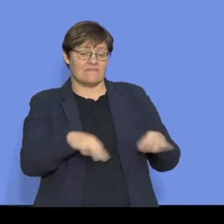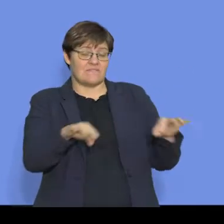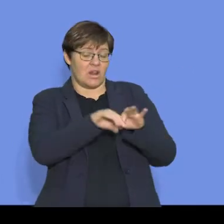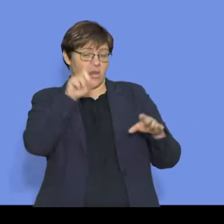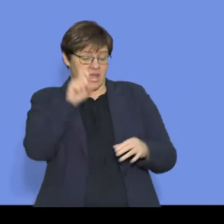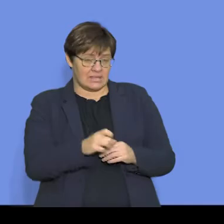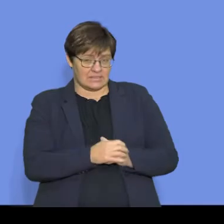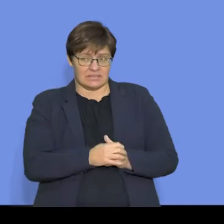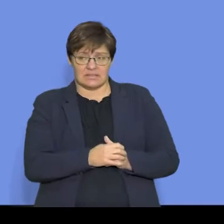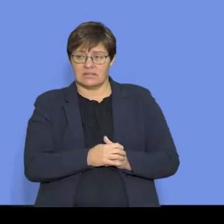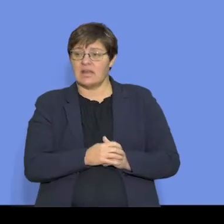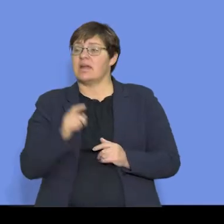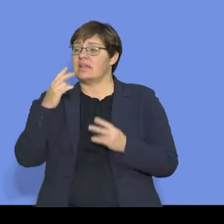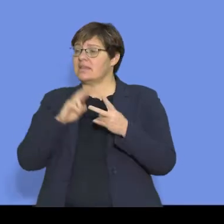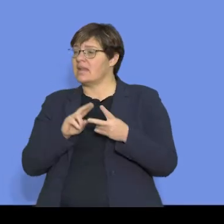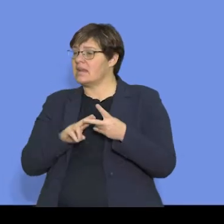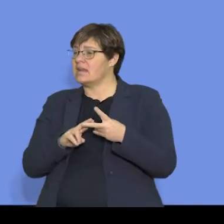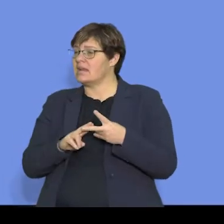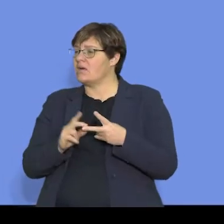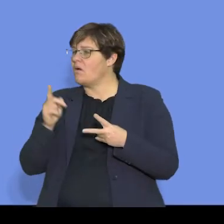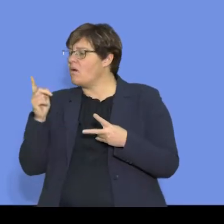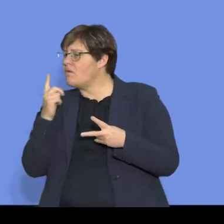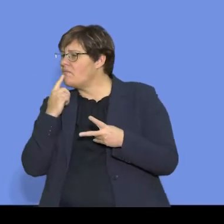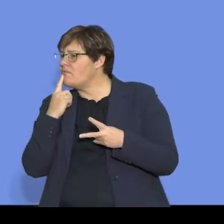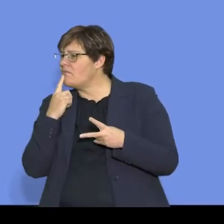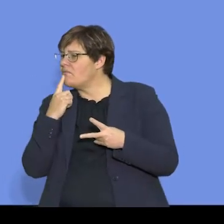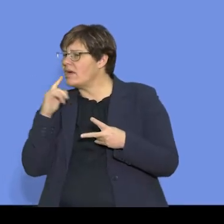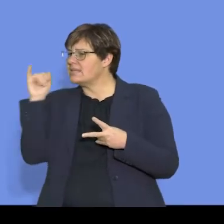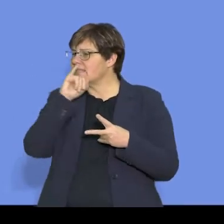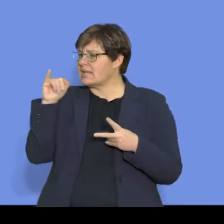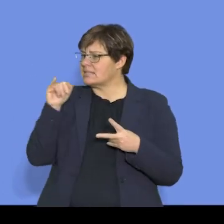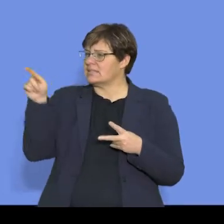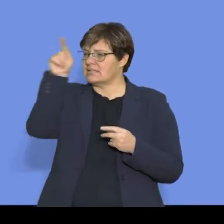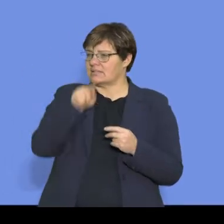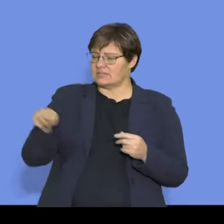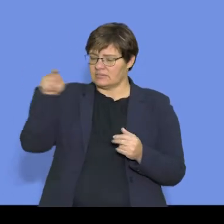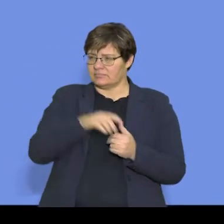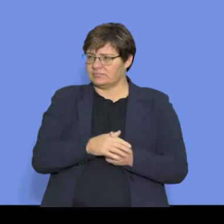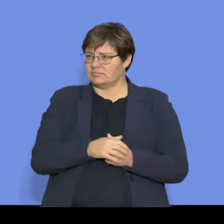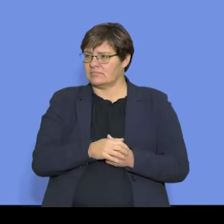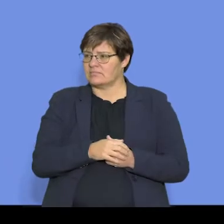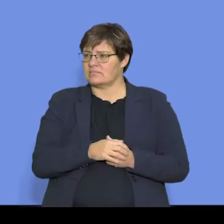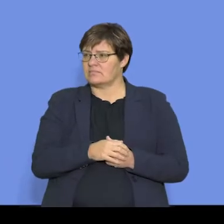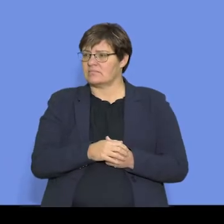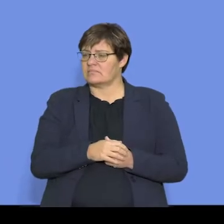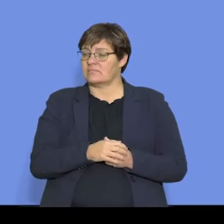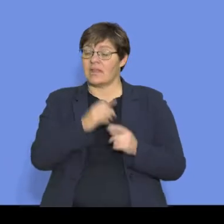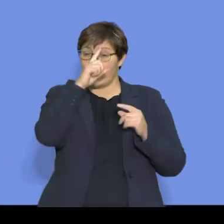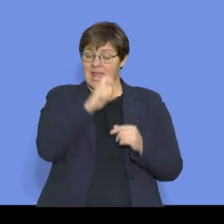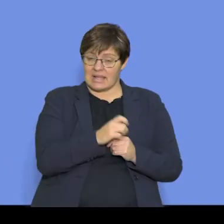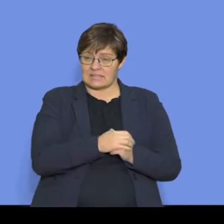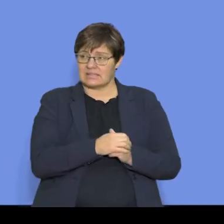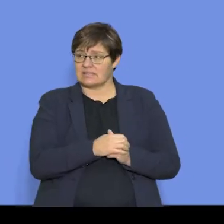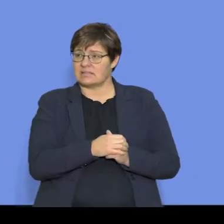of x, and then calculate the value of z.